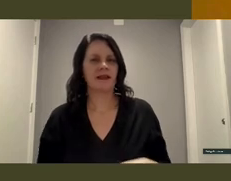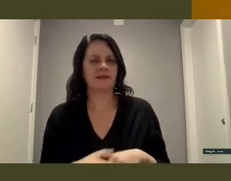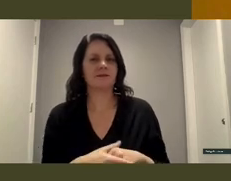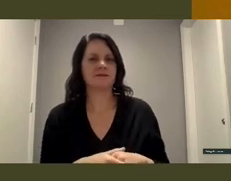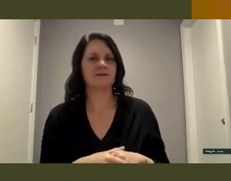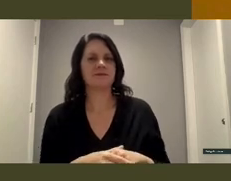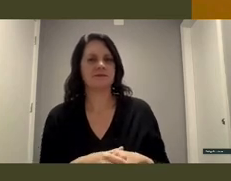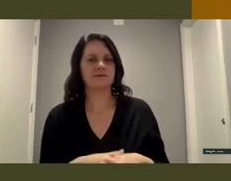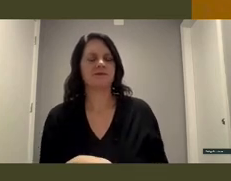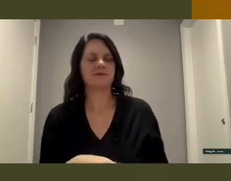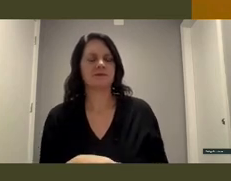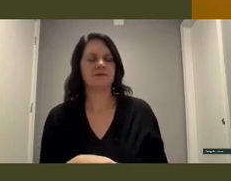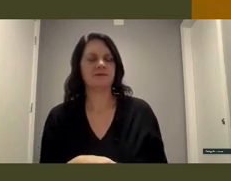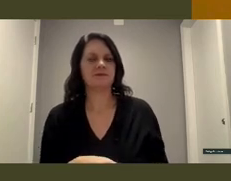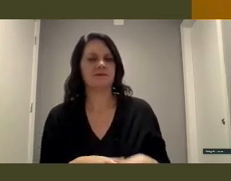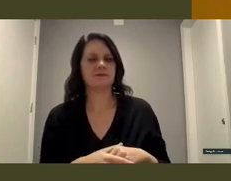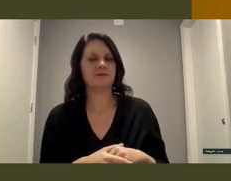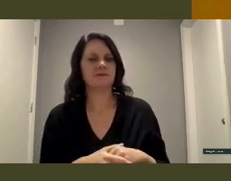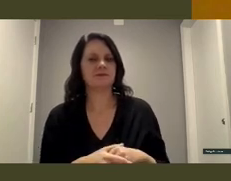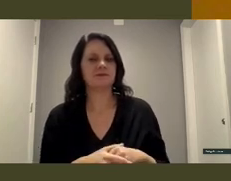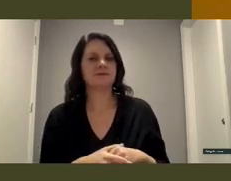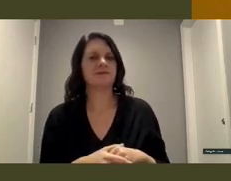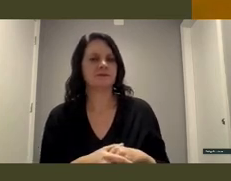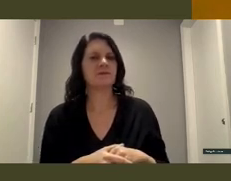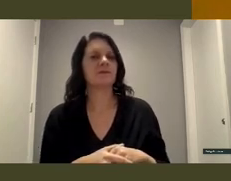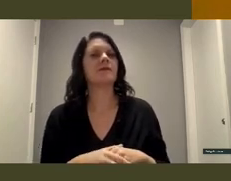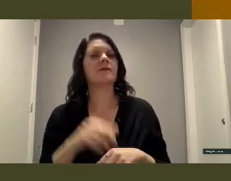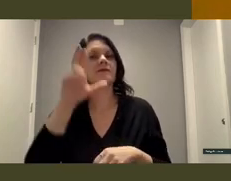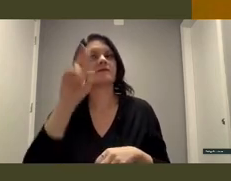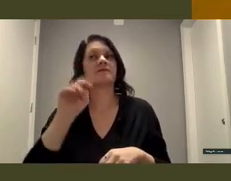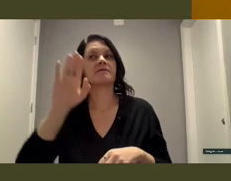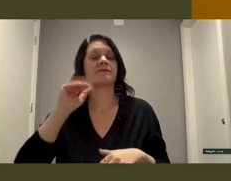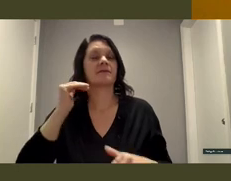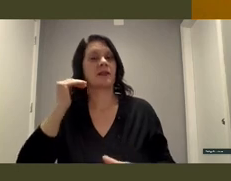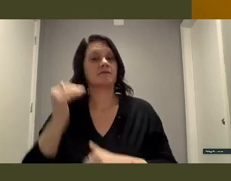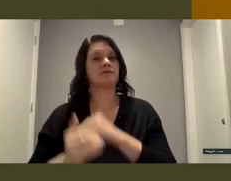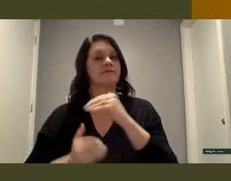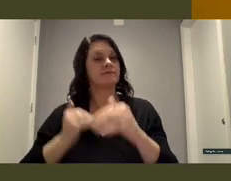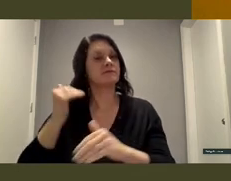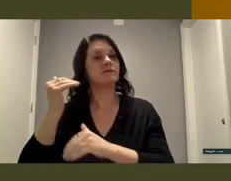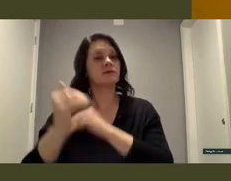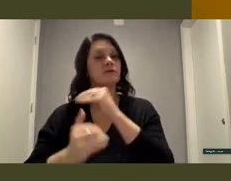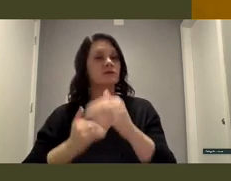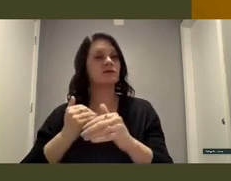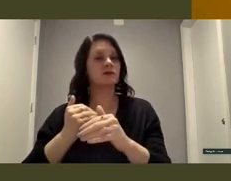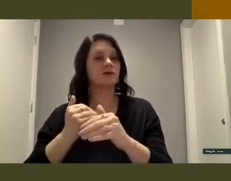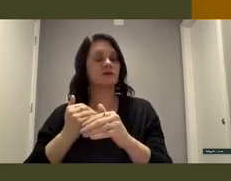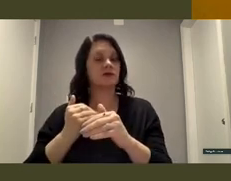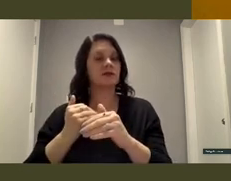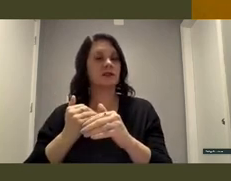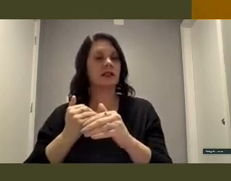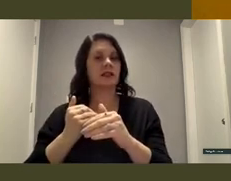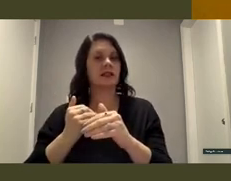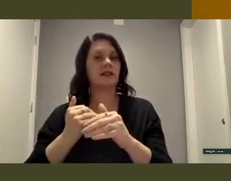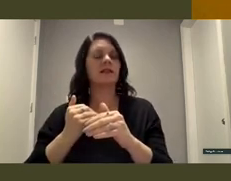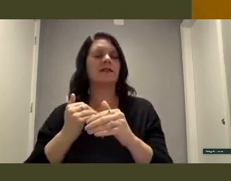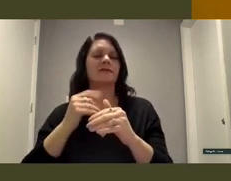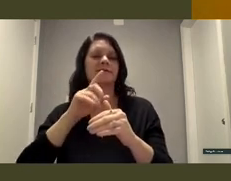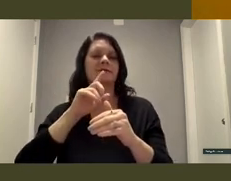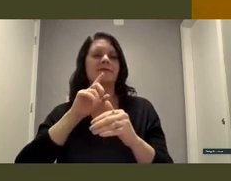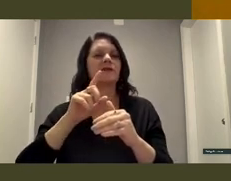also, is that, I mean, in the UN processes, and all my UN colleagues can confirm that, I mean, it's a consensus process. So you